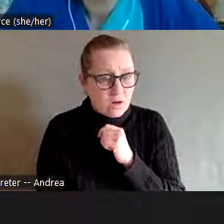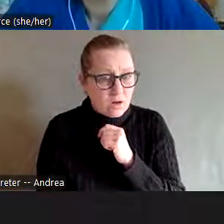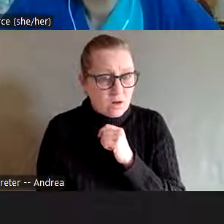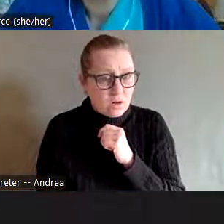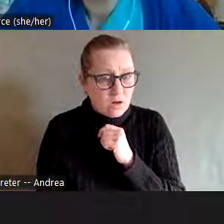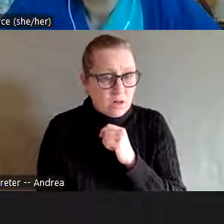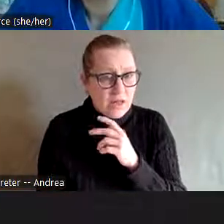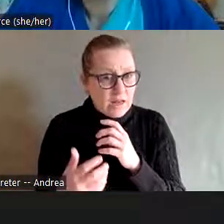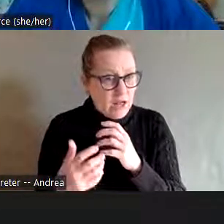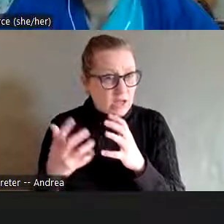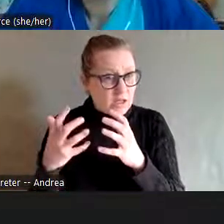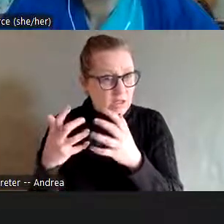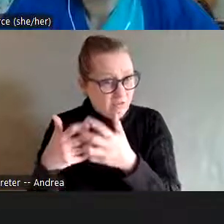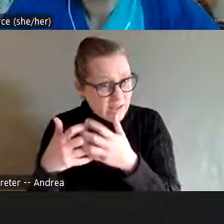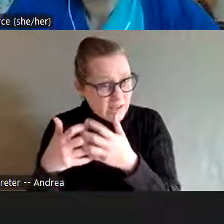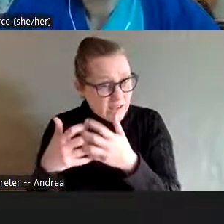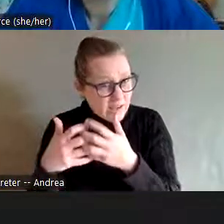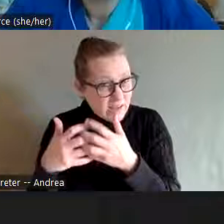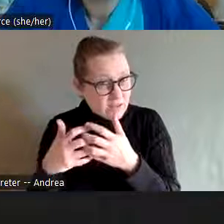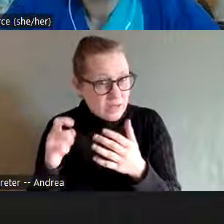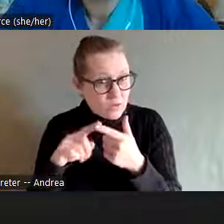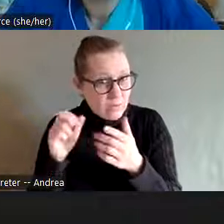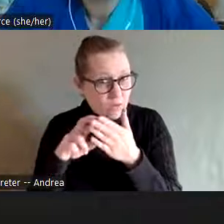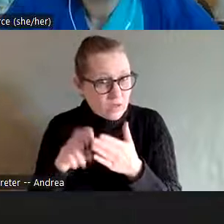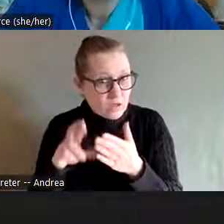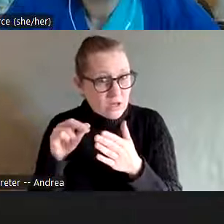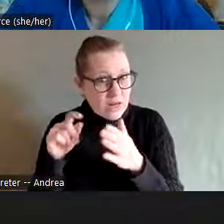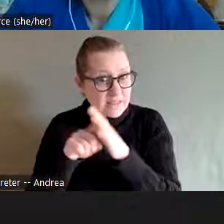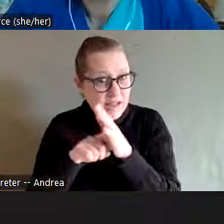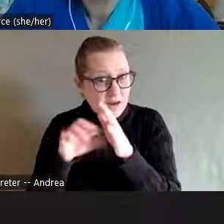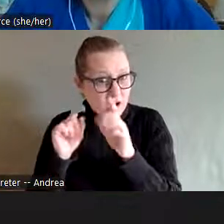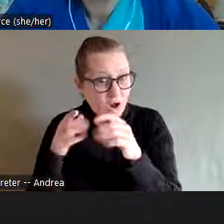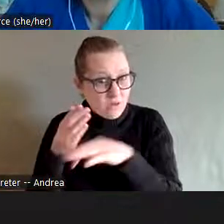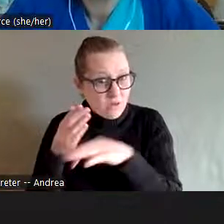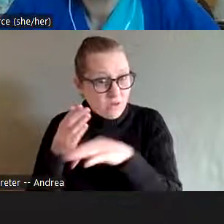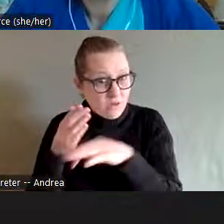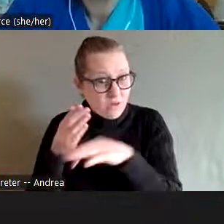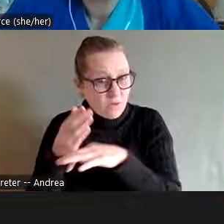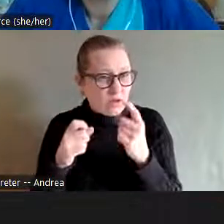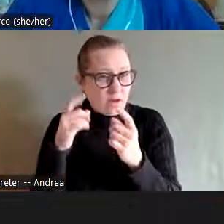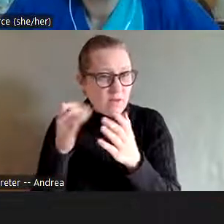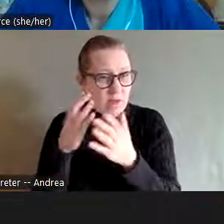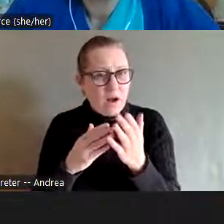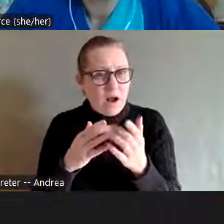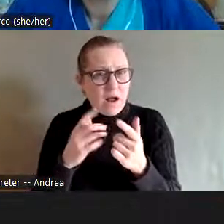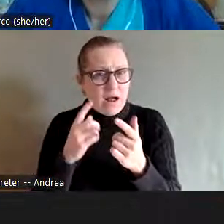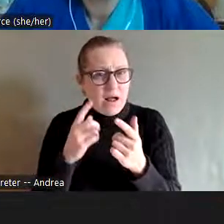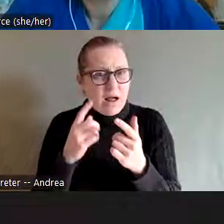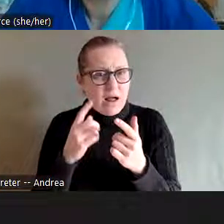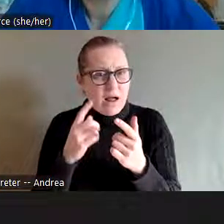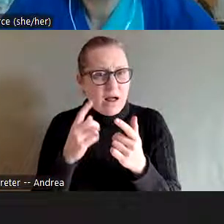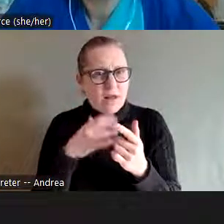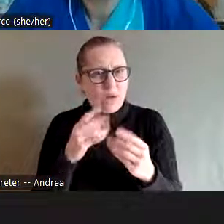and scanned and gone through? I don't understand that aspect. And I think that might actually inform me a little bit